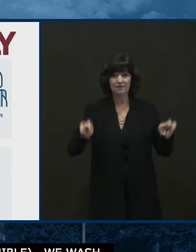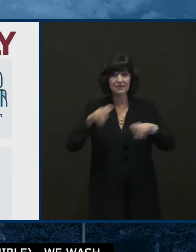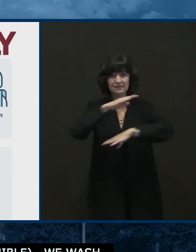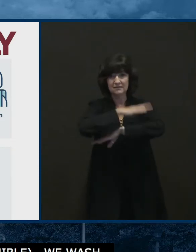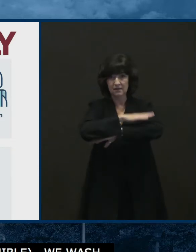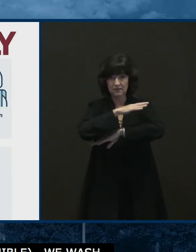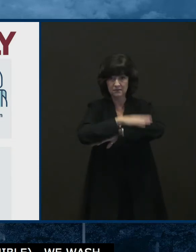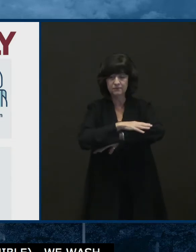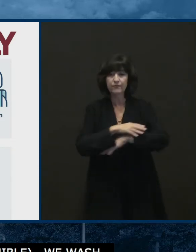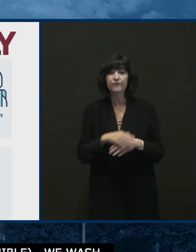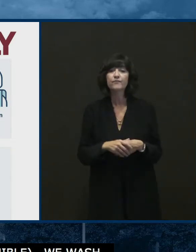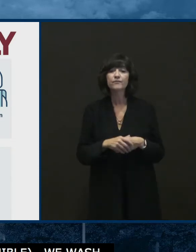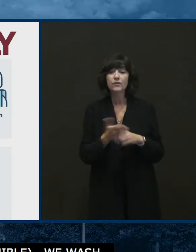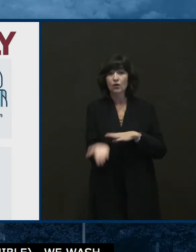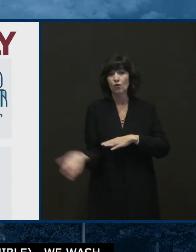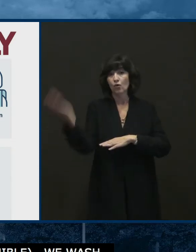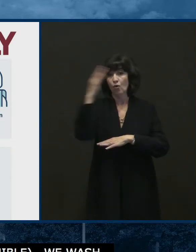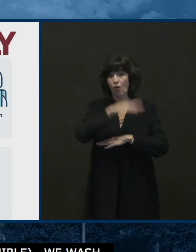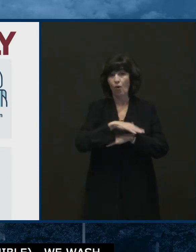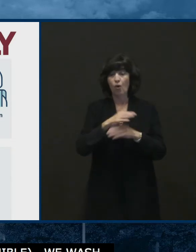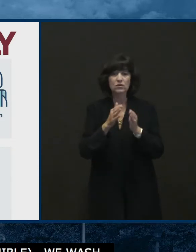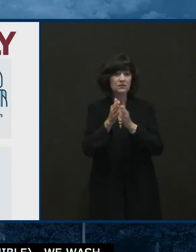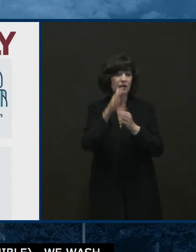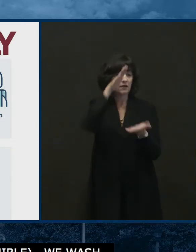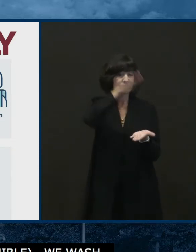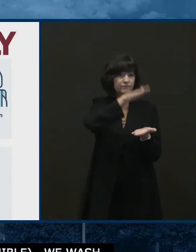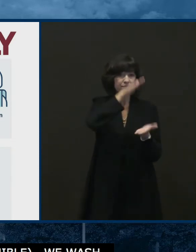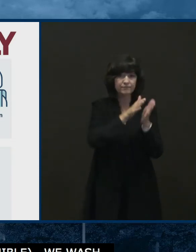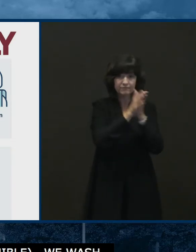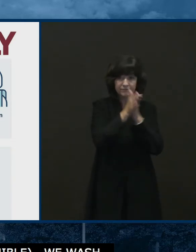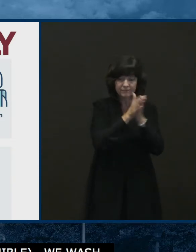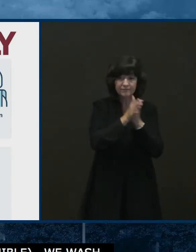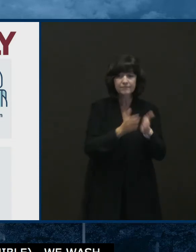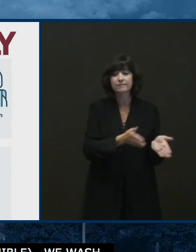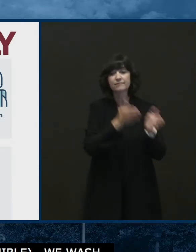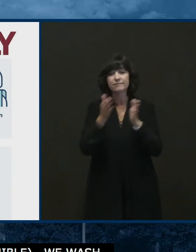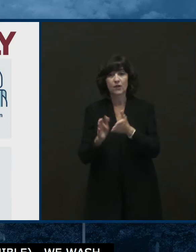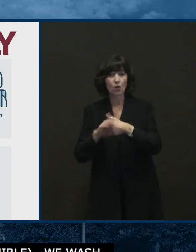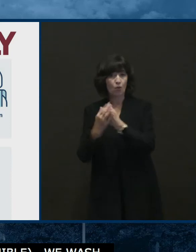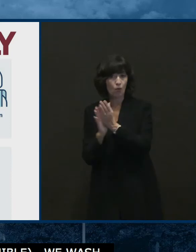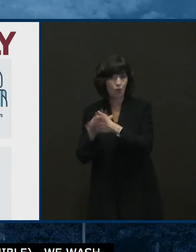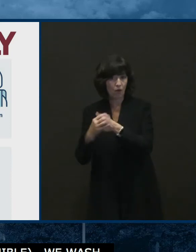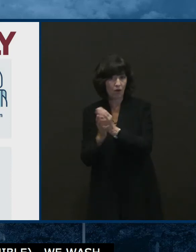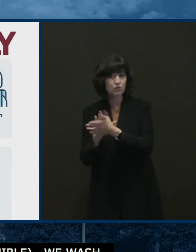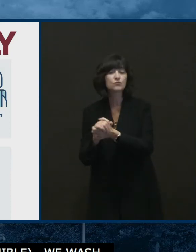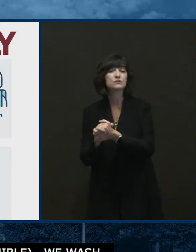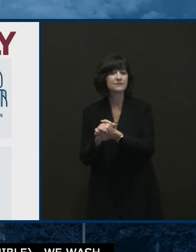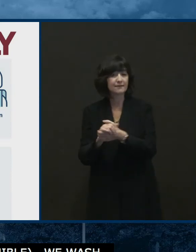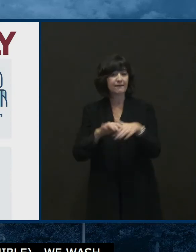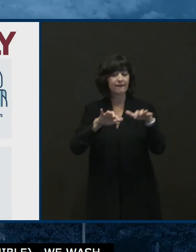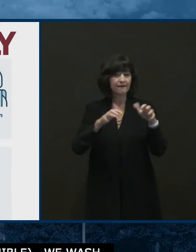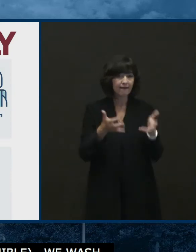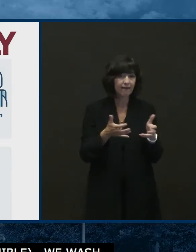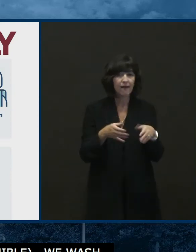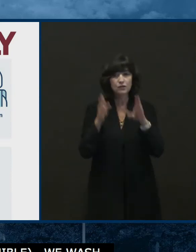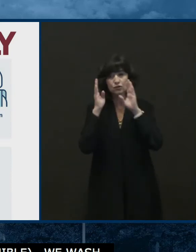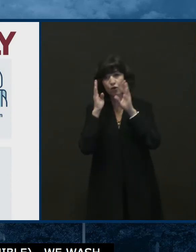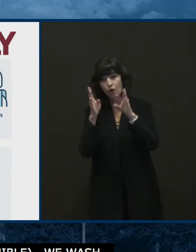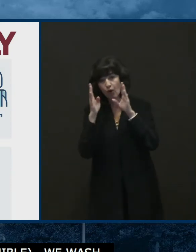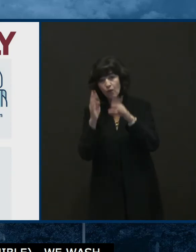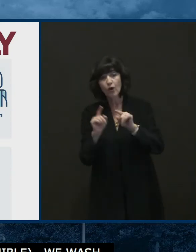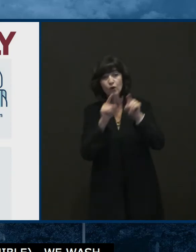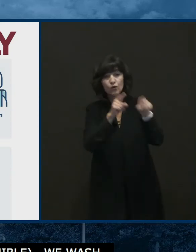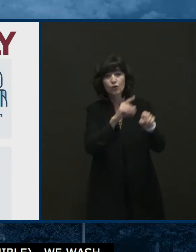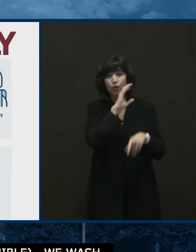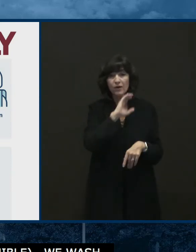throughout schools, you're going to see all these sanitizing stations and frequent use of that in classrooms, in hallways, in cafeterias, and so